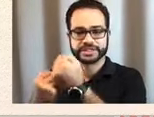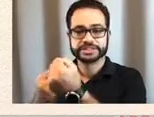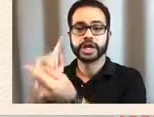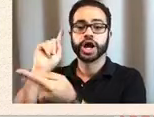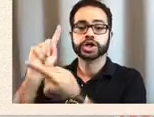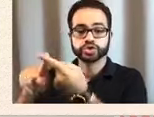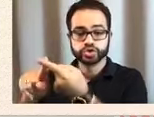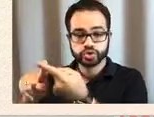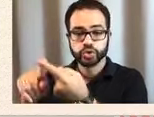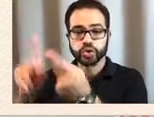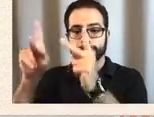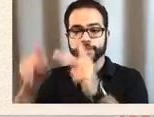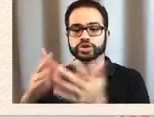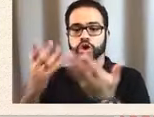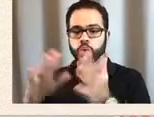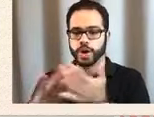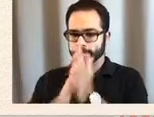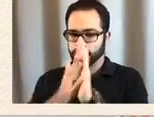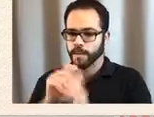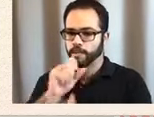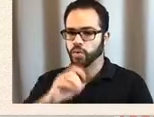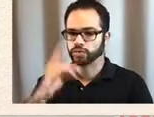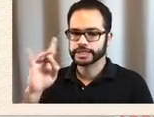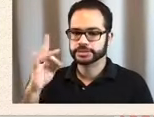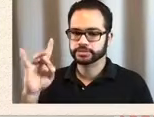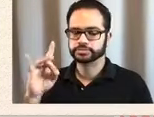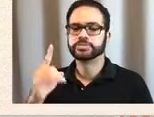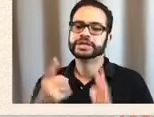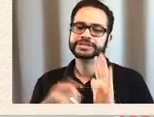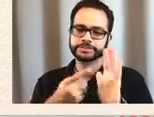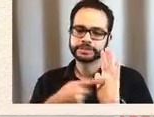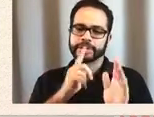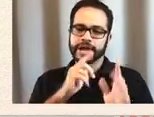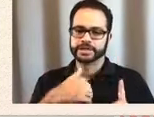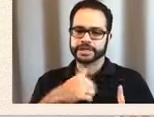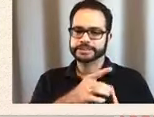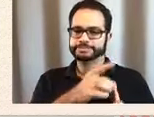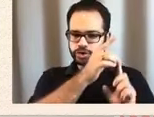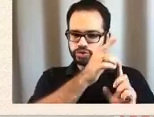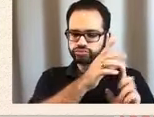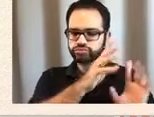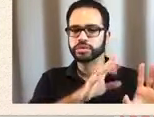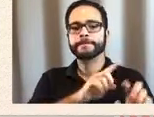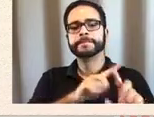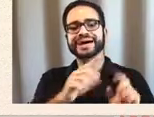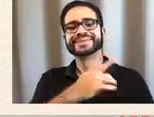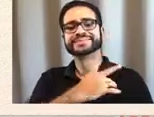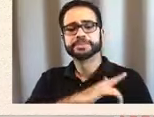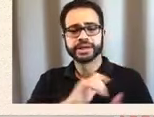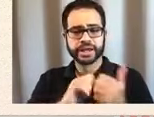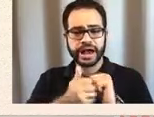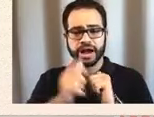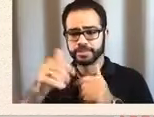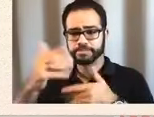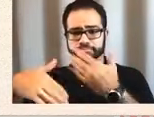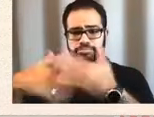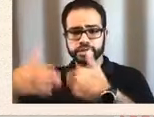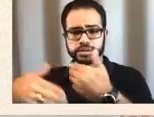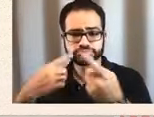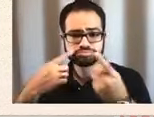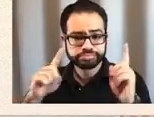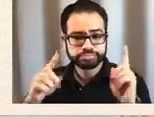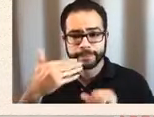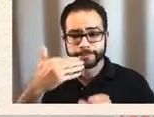turned 18. Now, sometimes there's an exception to this, but typically the way the process works best is we wait until the